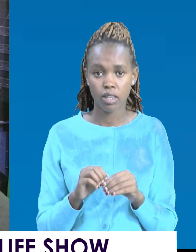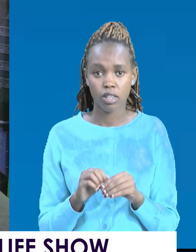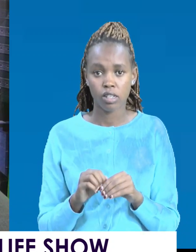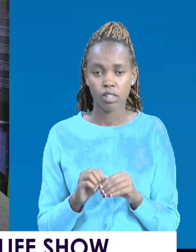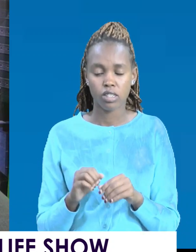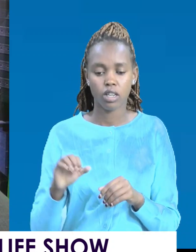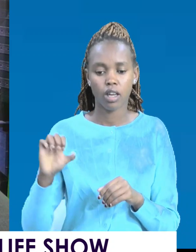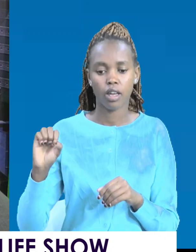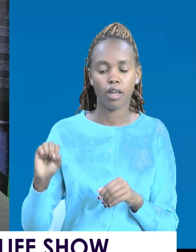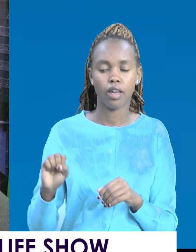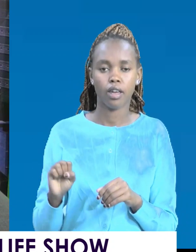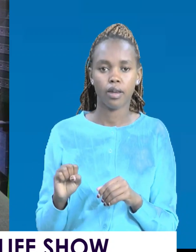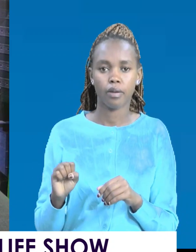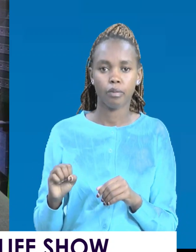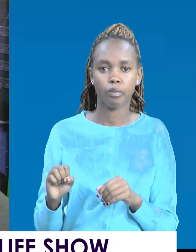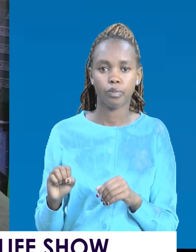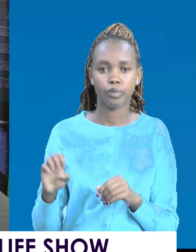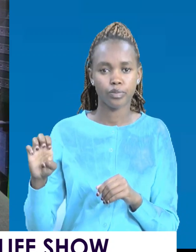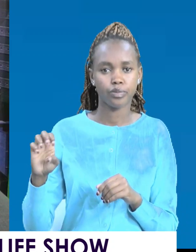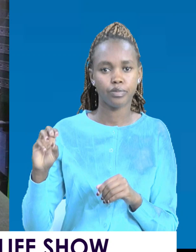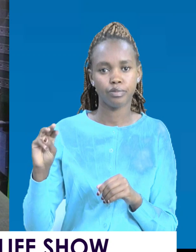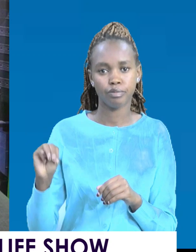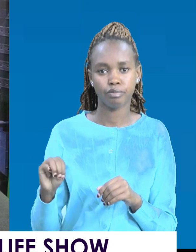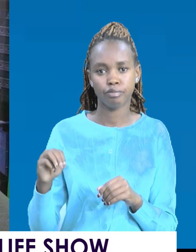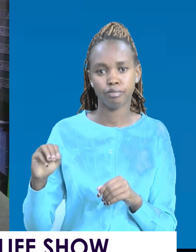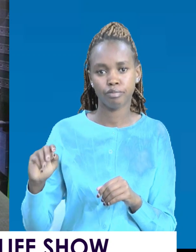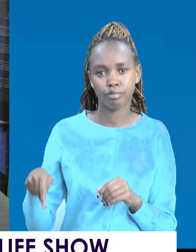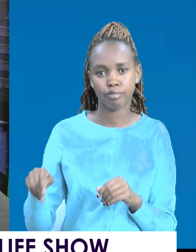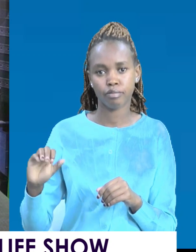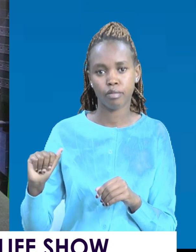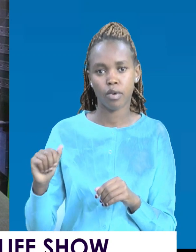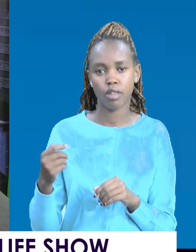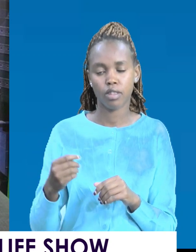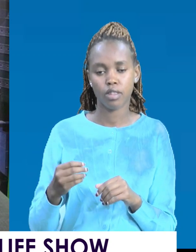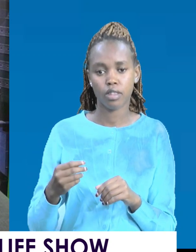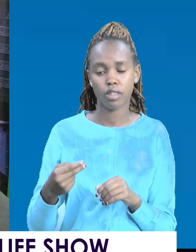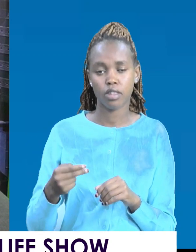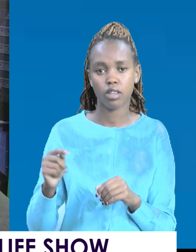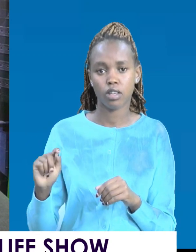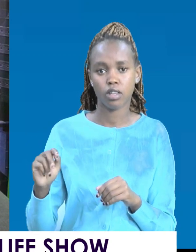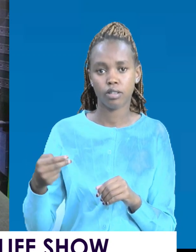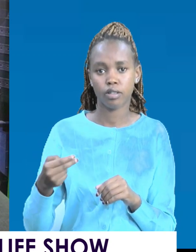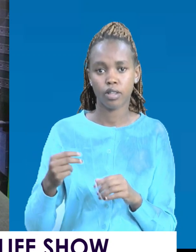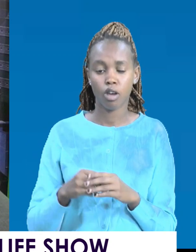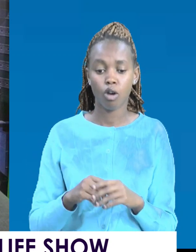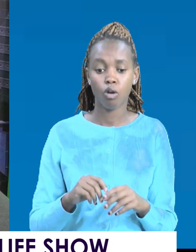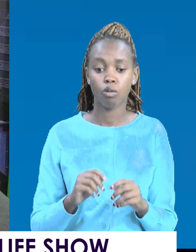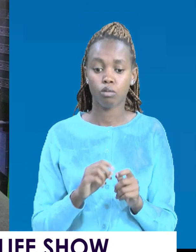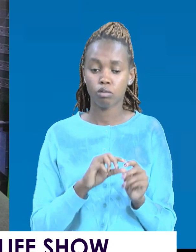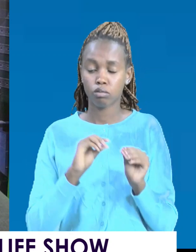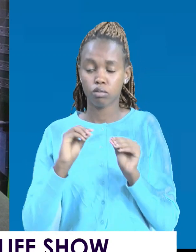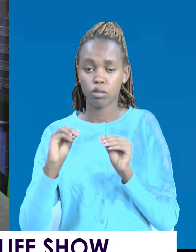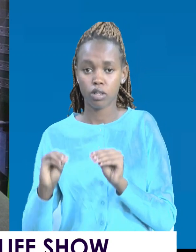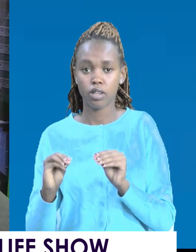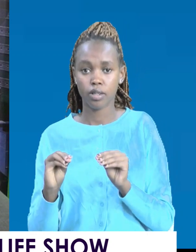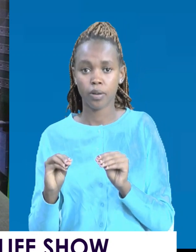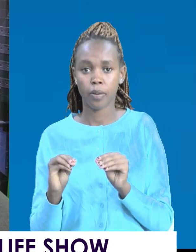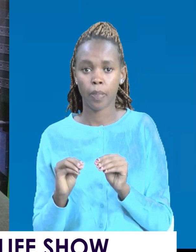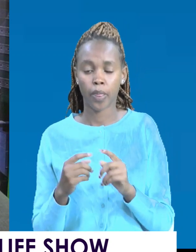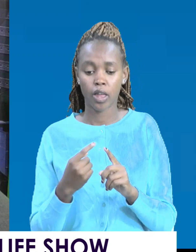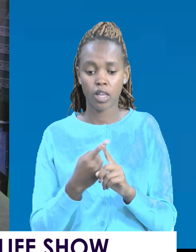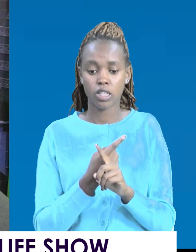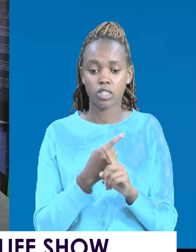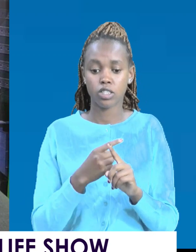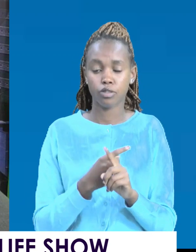at the world in a different way, going the extra mile. Going the